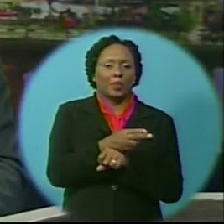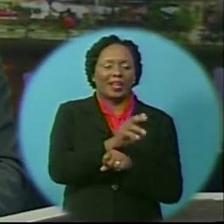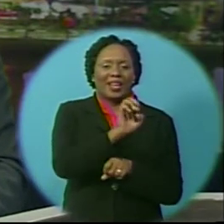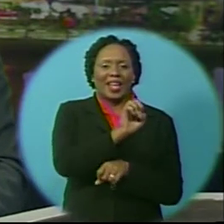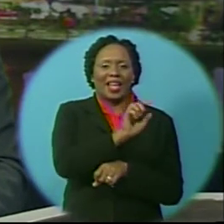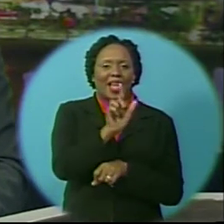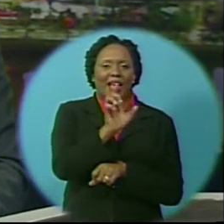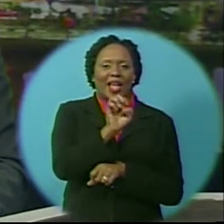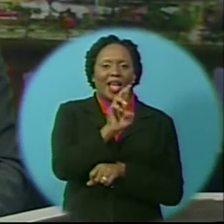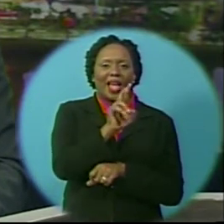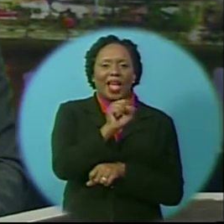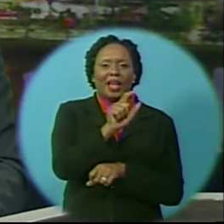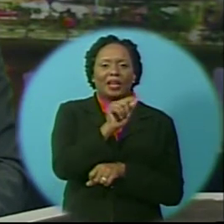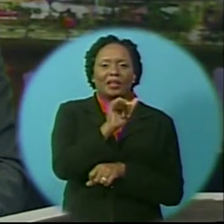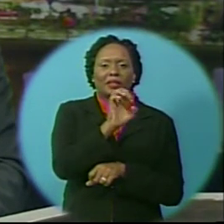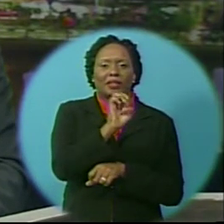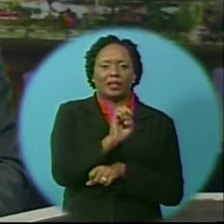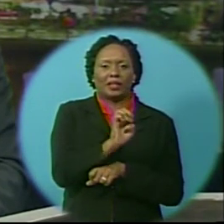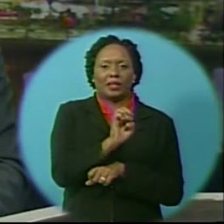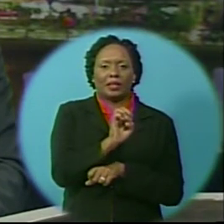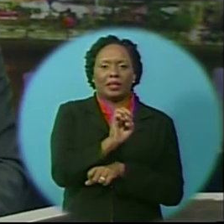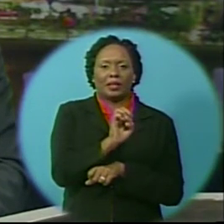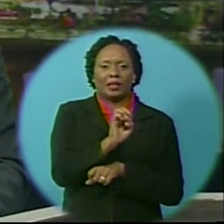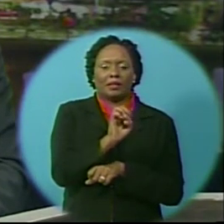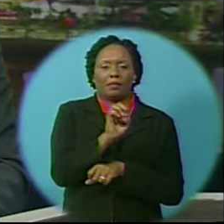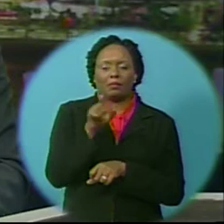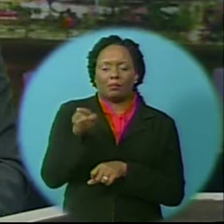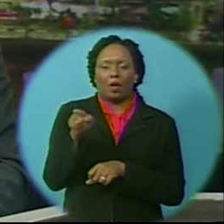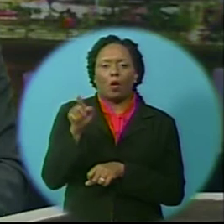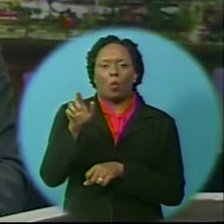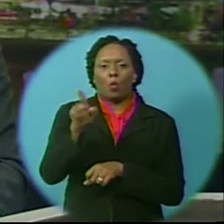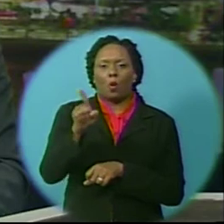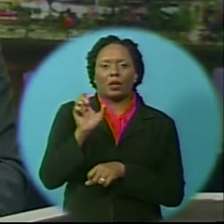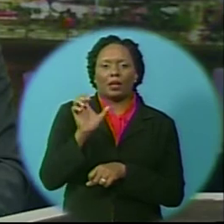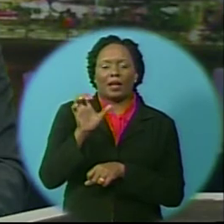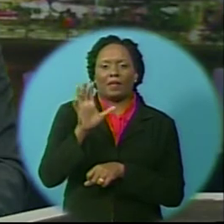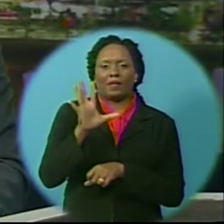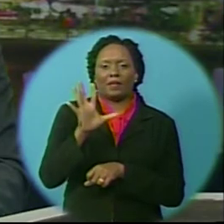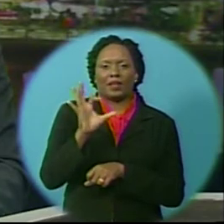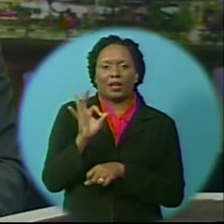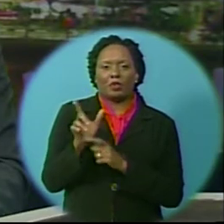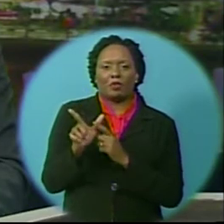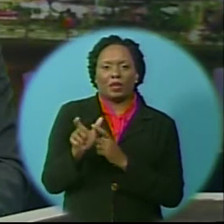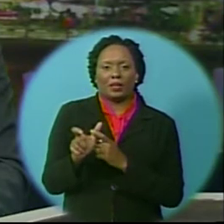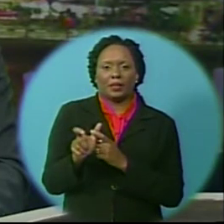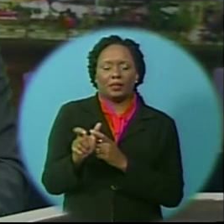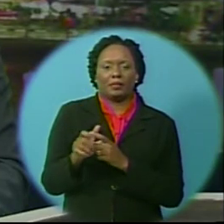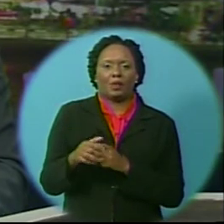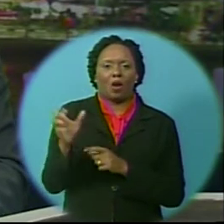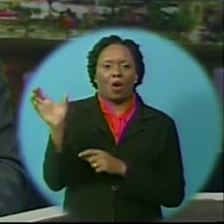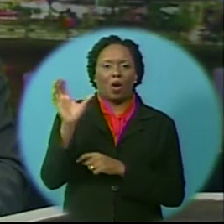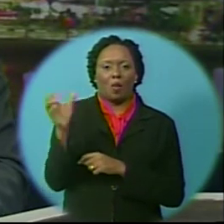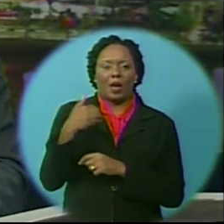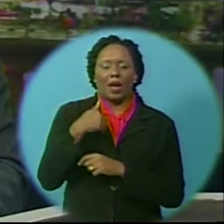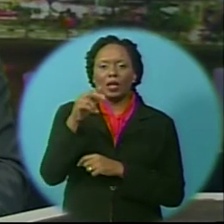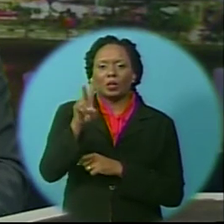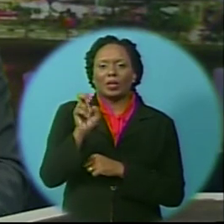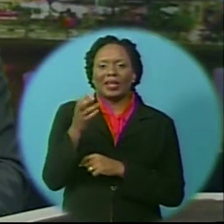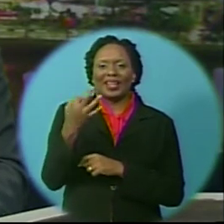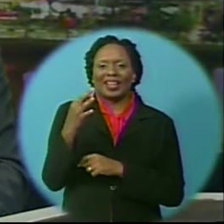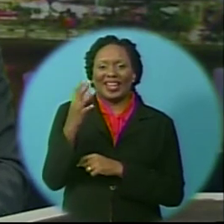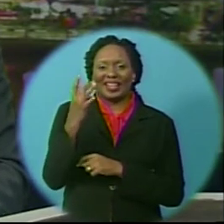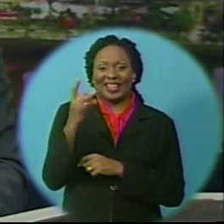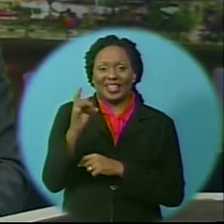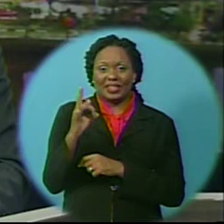home with a 159-run win over Ellerslie. Batting first after losing the toss, Comber posted